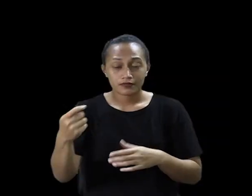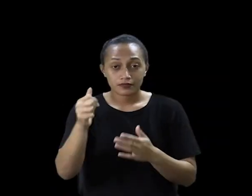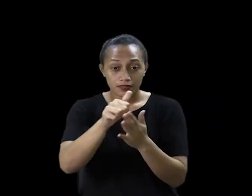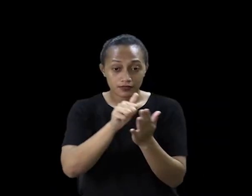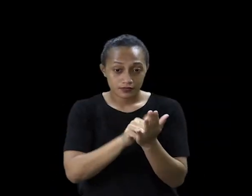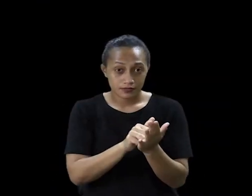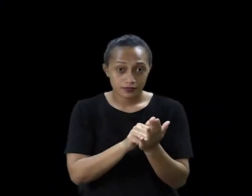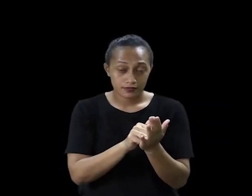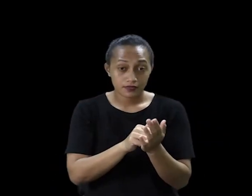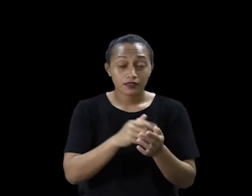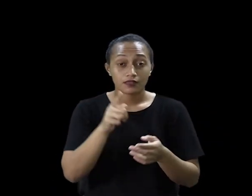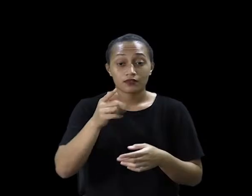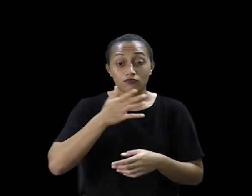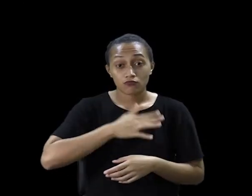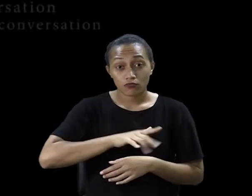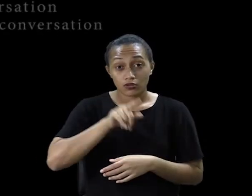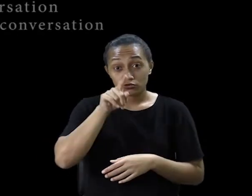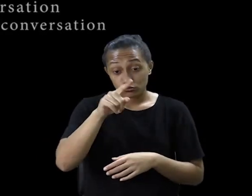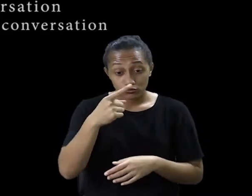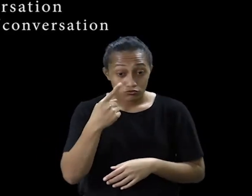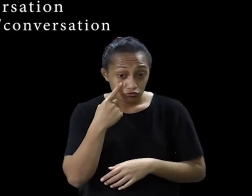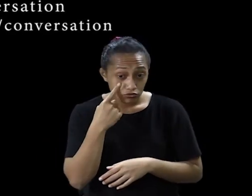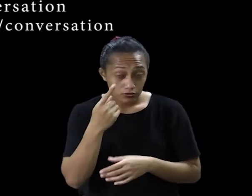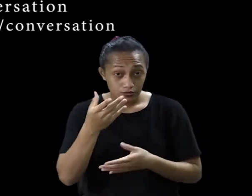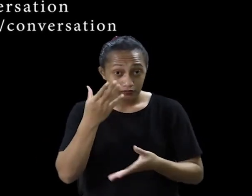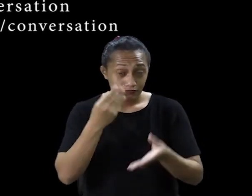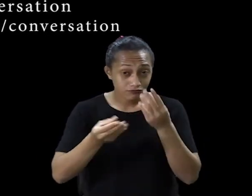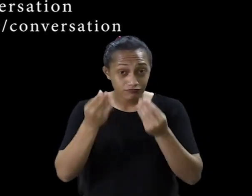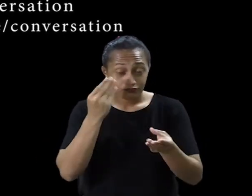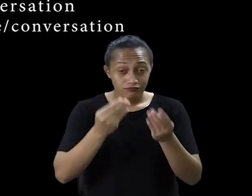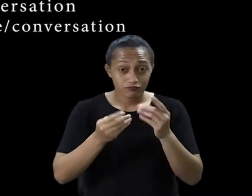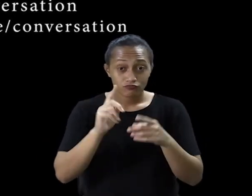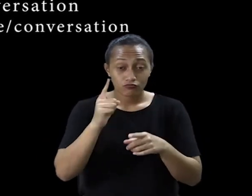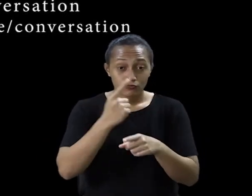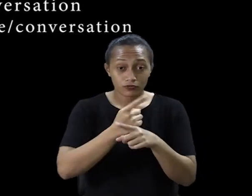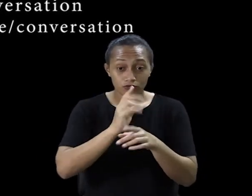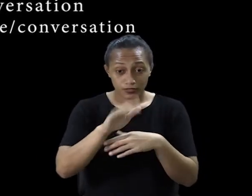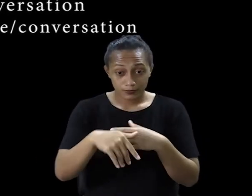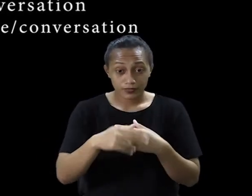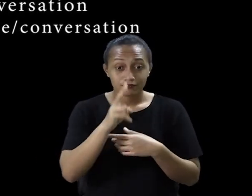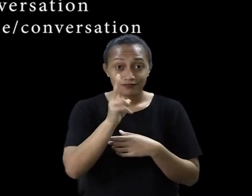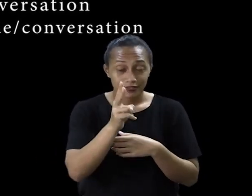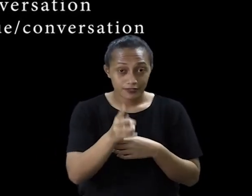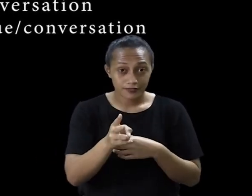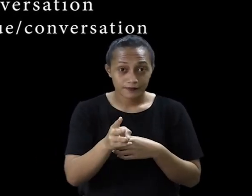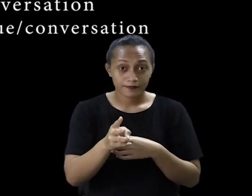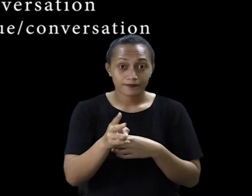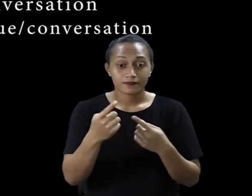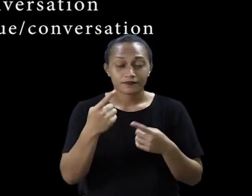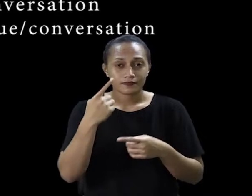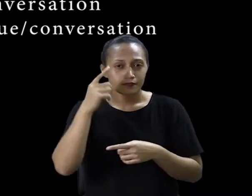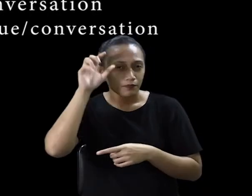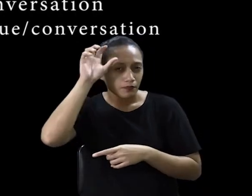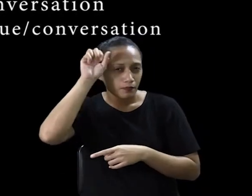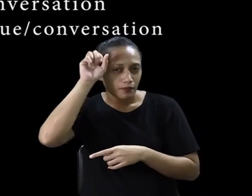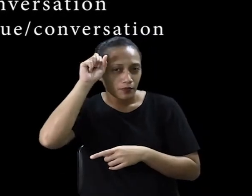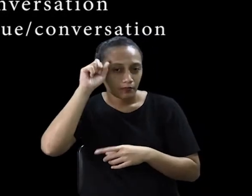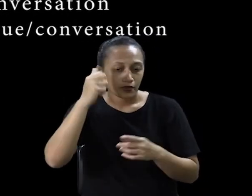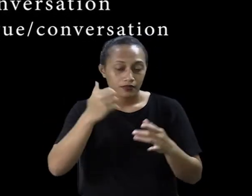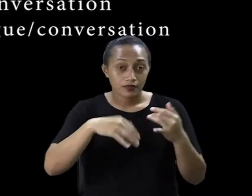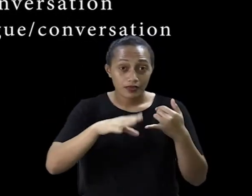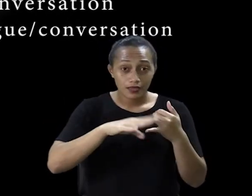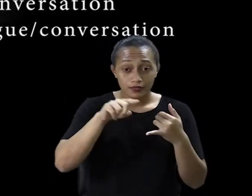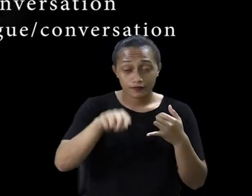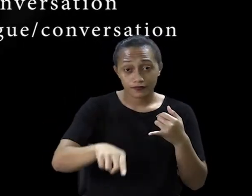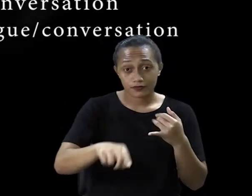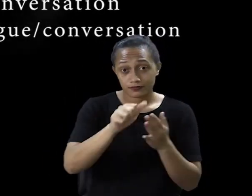lesson. Now I want us to look at our learning outcomes for this lesson again. Keep in mind, by the end